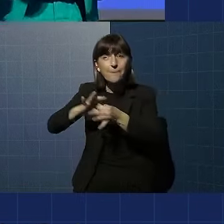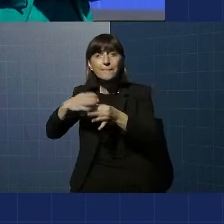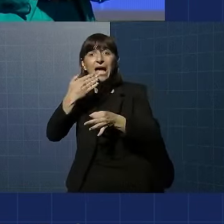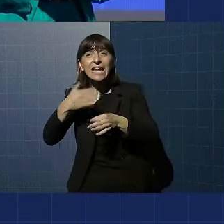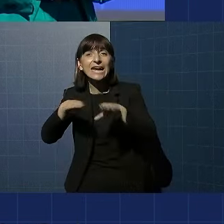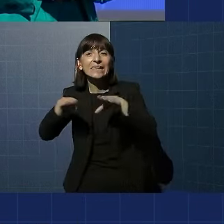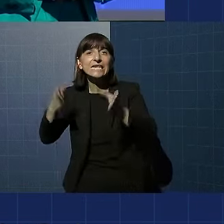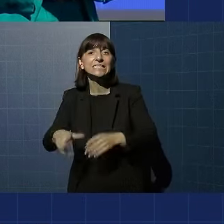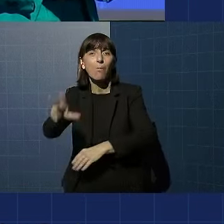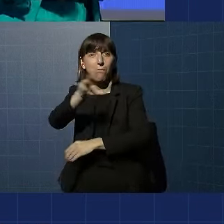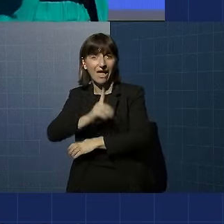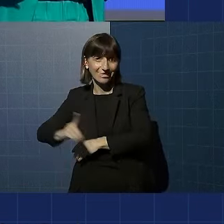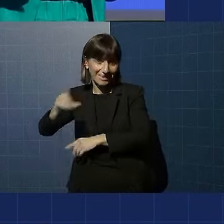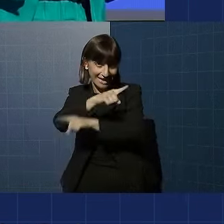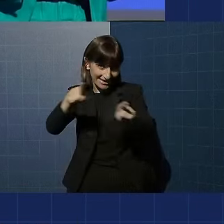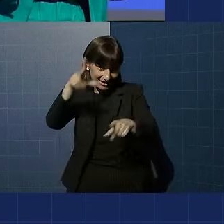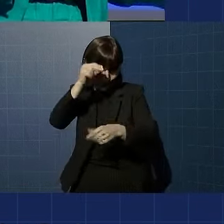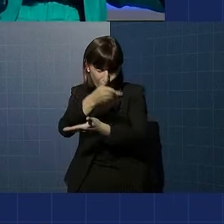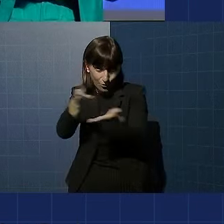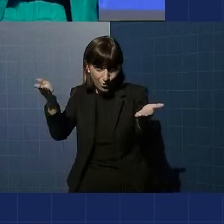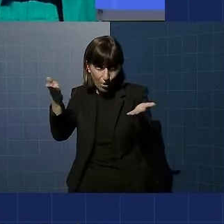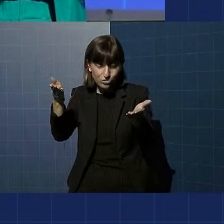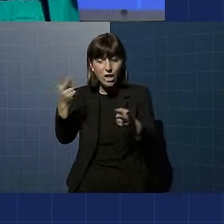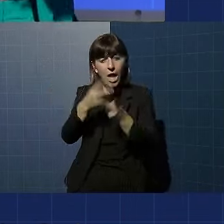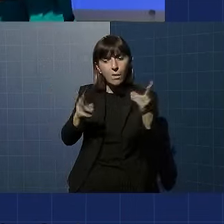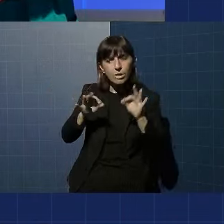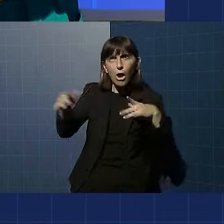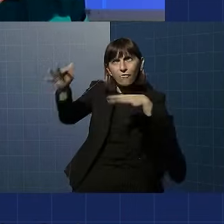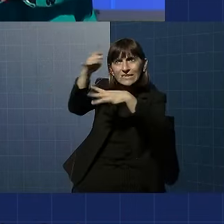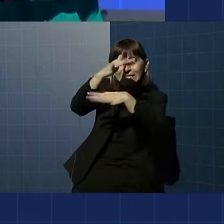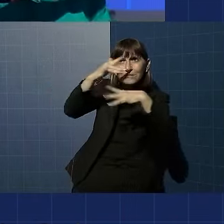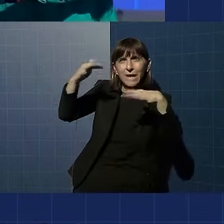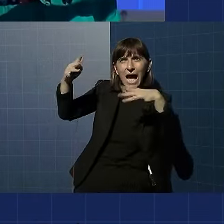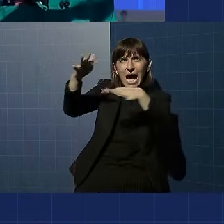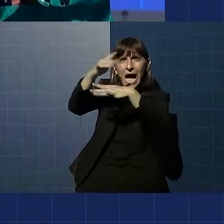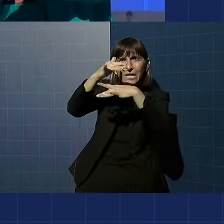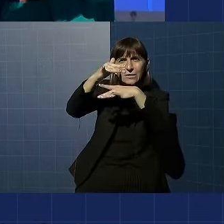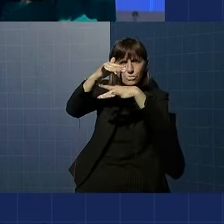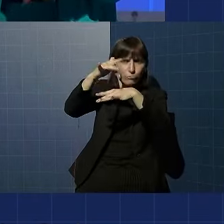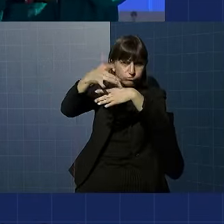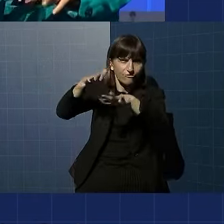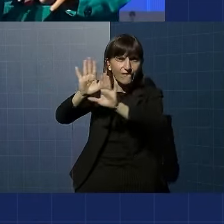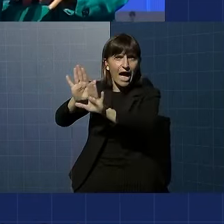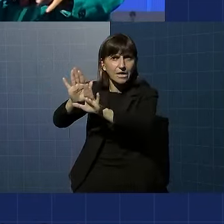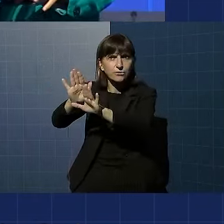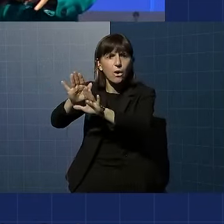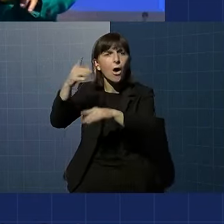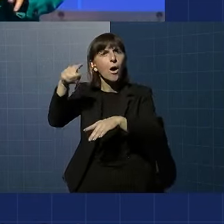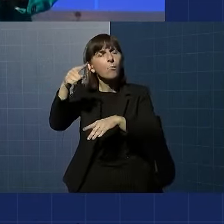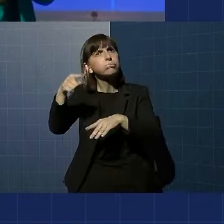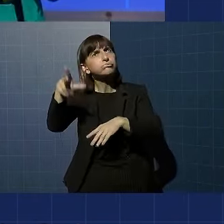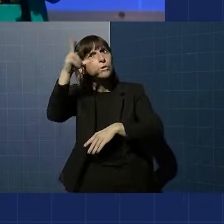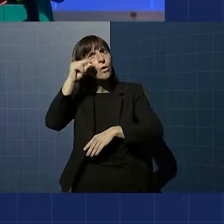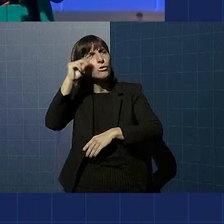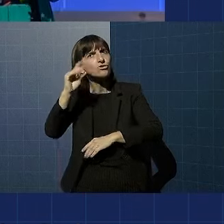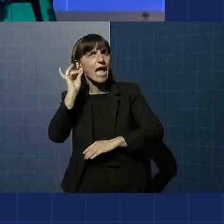space. It has been done before. And this can be very valuable for two reasons. One, it can help us to do more fundamental research